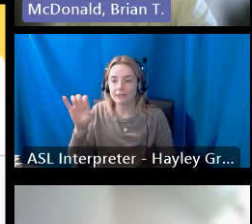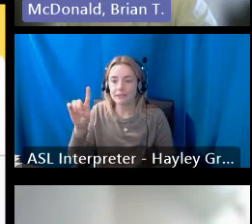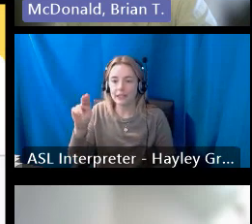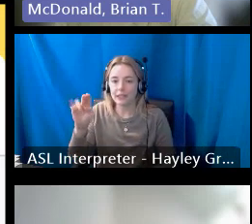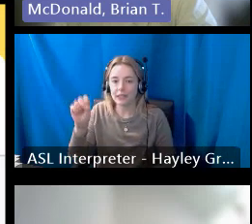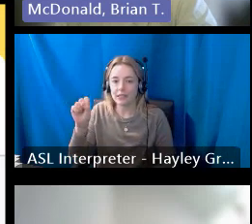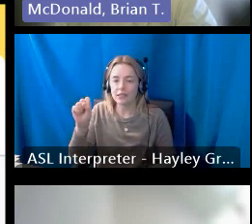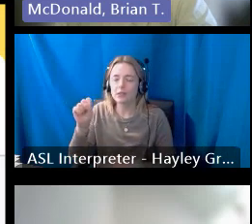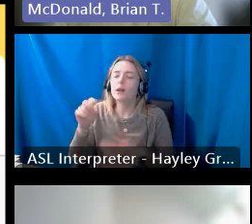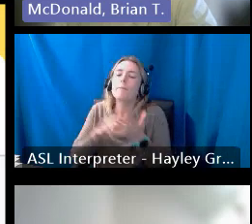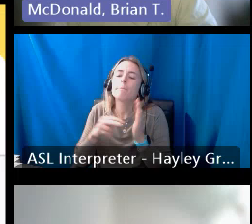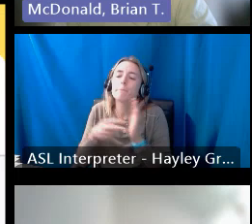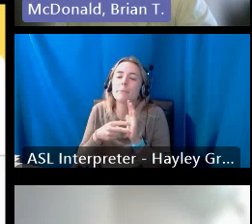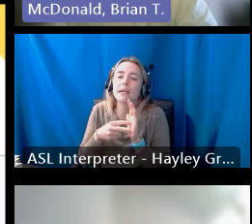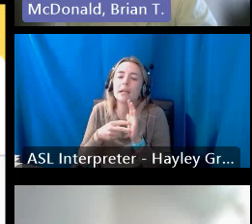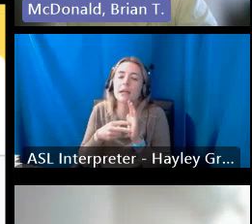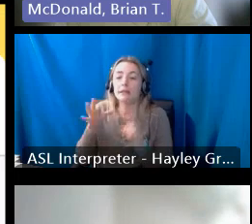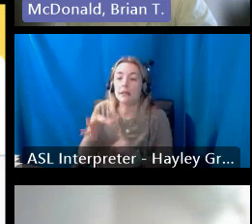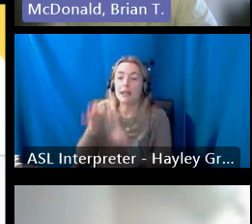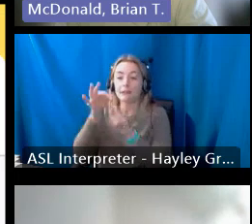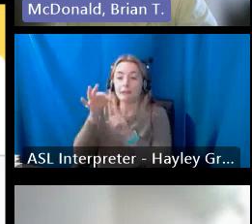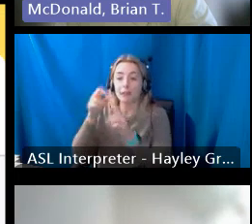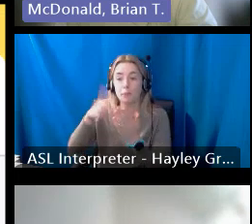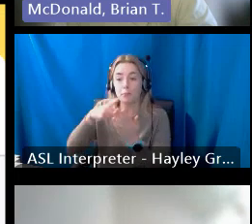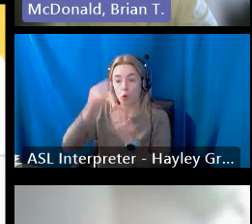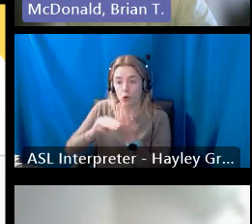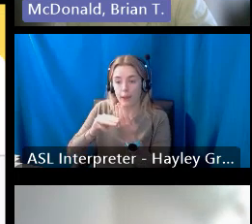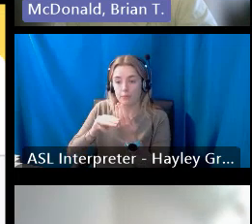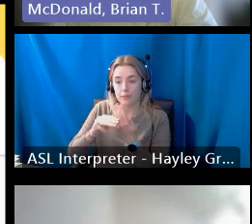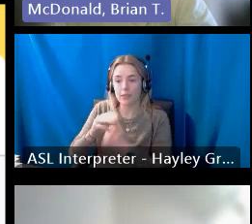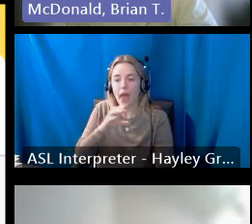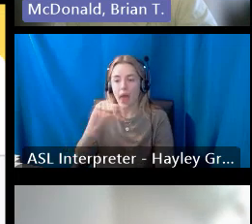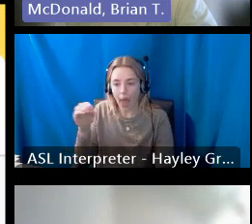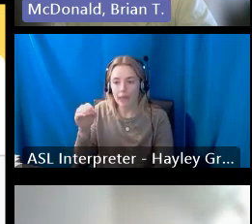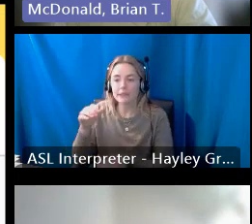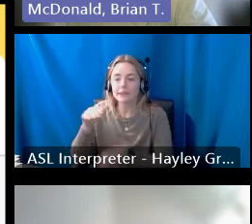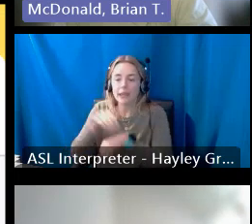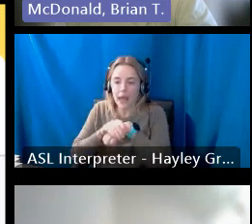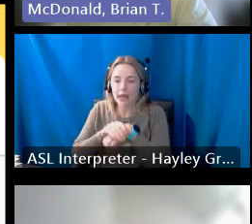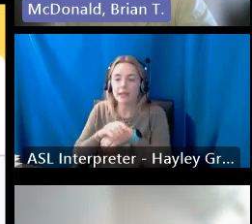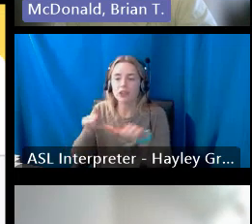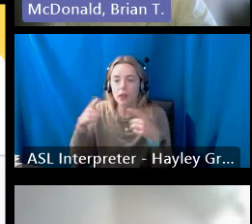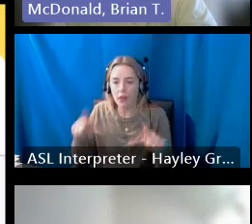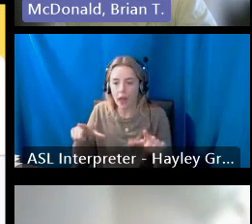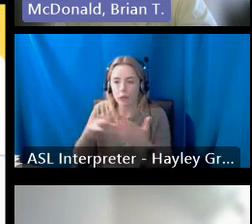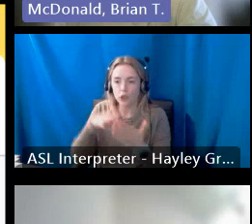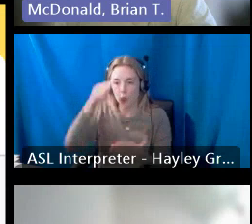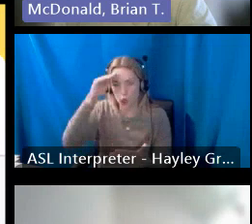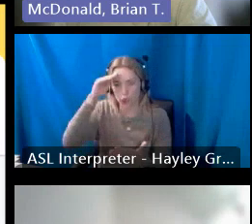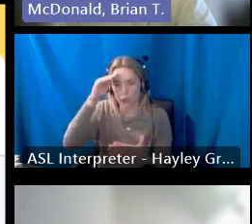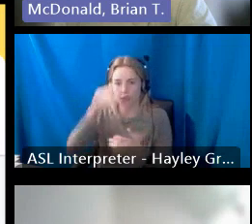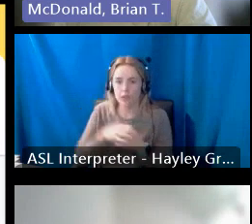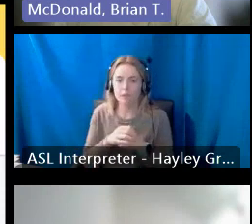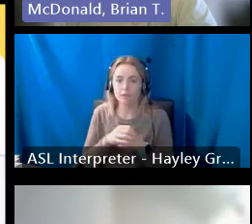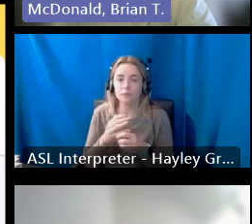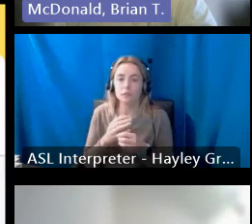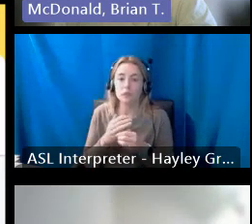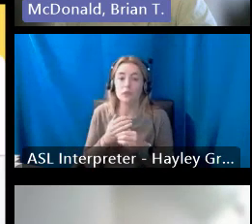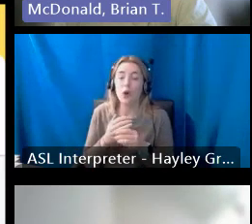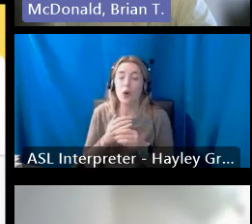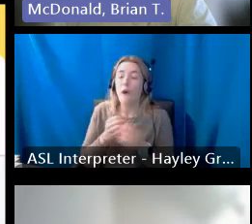about gifted programs and English language learners. That's the first piece under this heading. So every